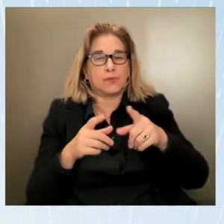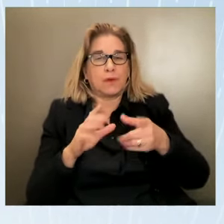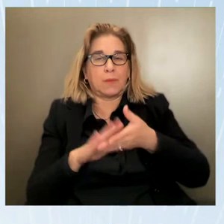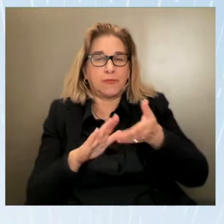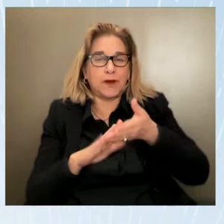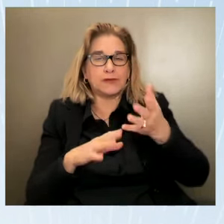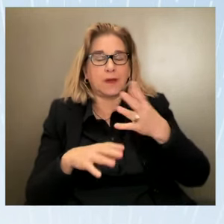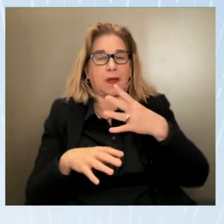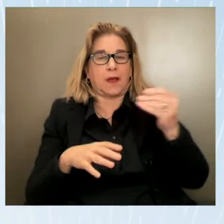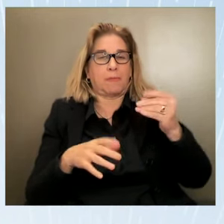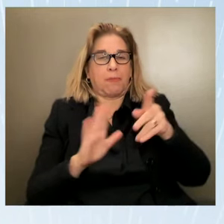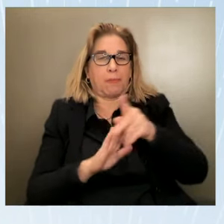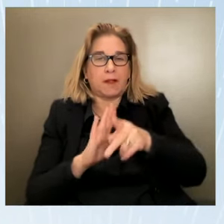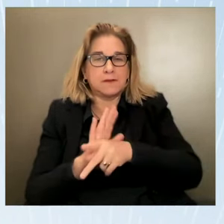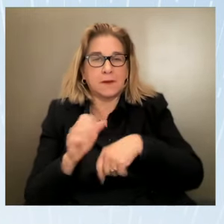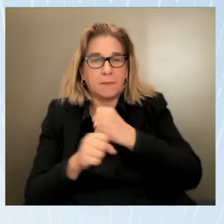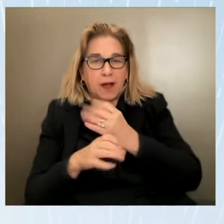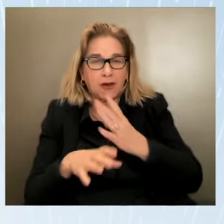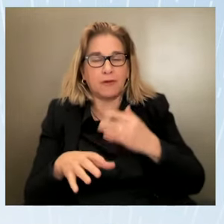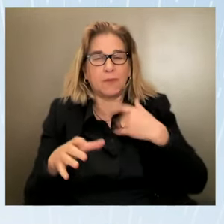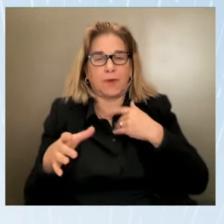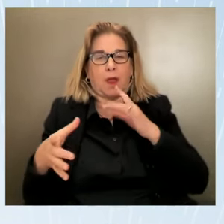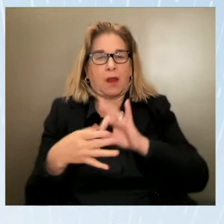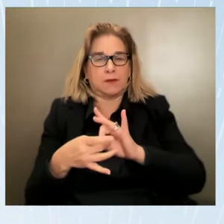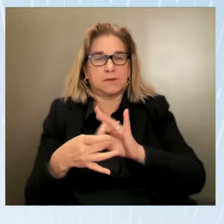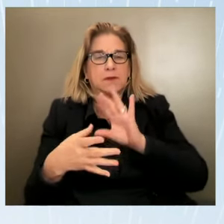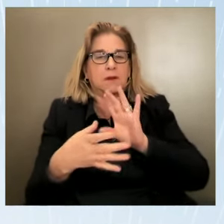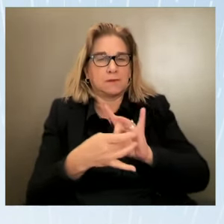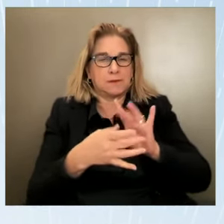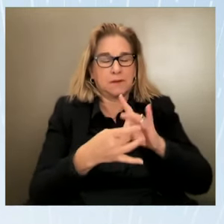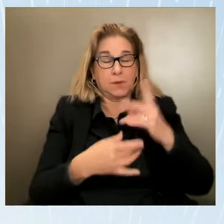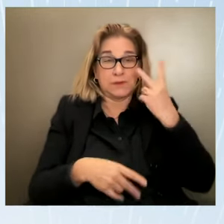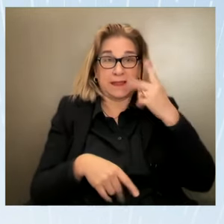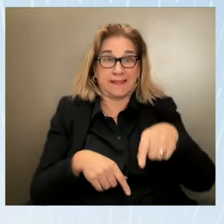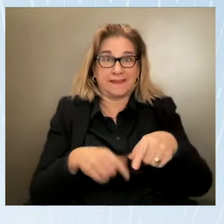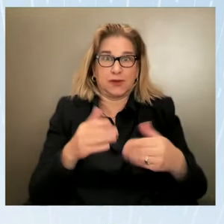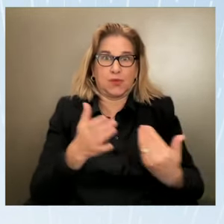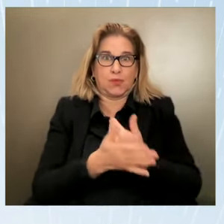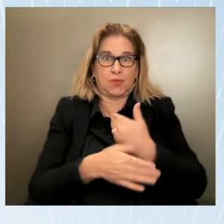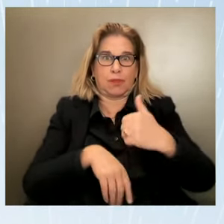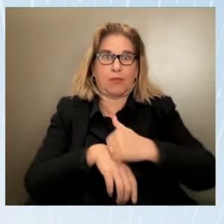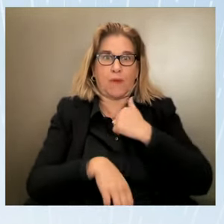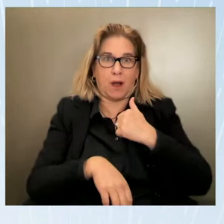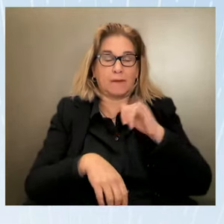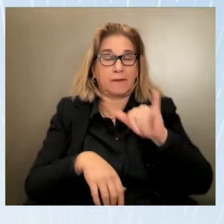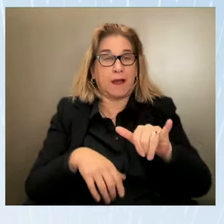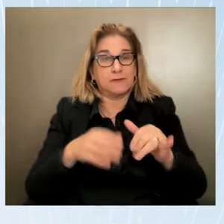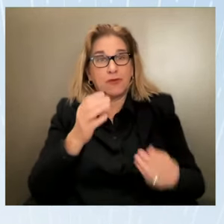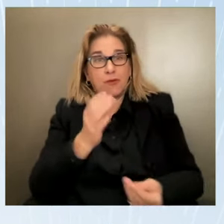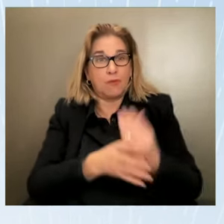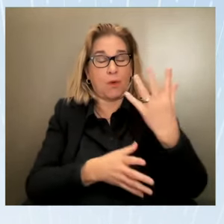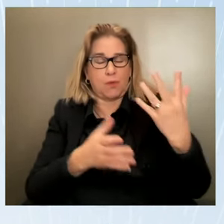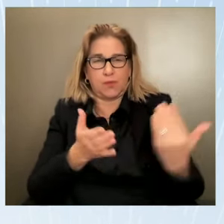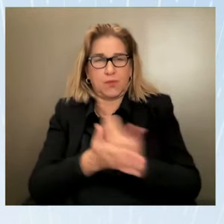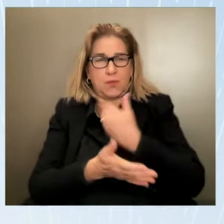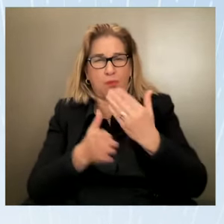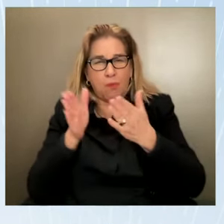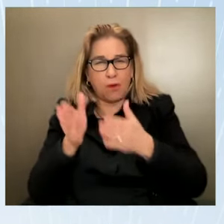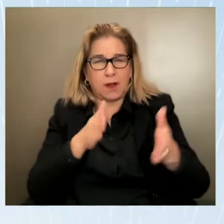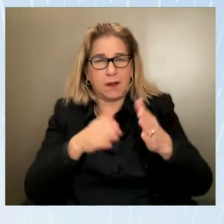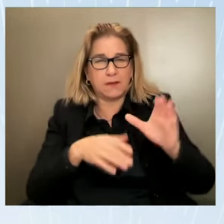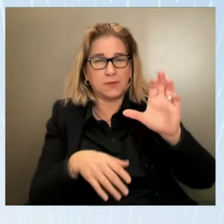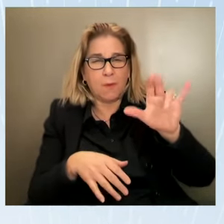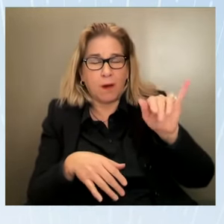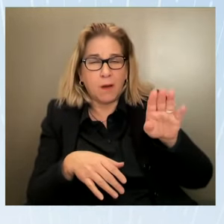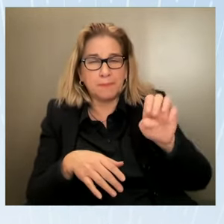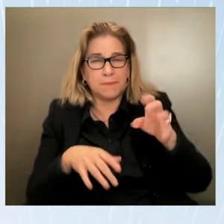which human trafficking fuels the growth of organized crime and deprives people of human rights and freedoms, but also how it negatively affects global